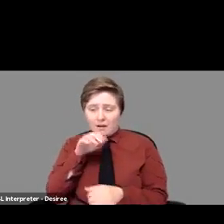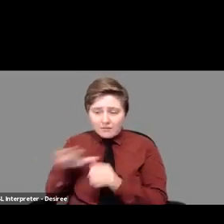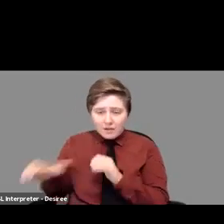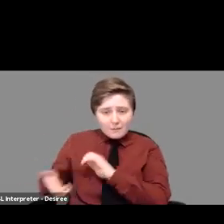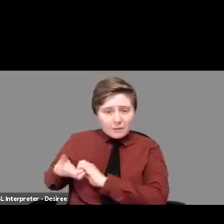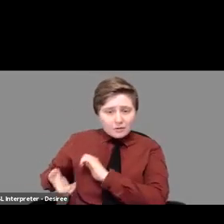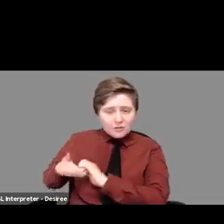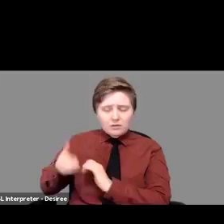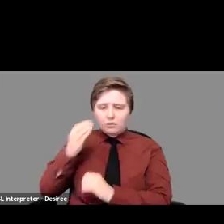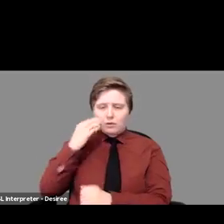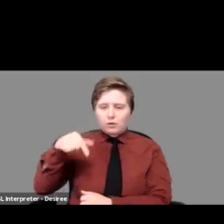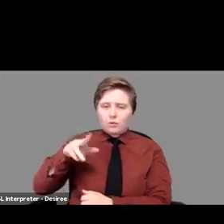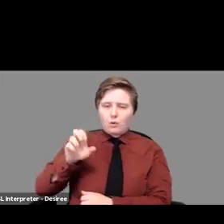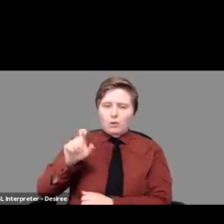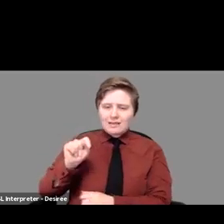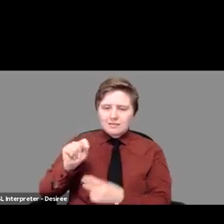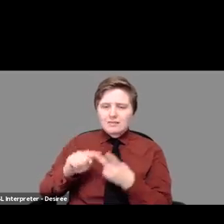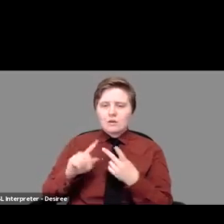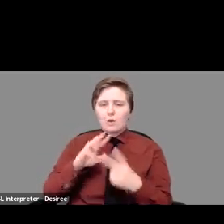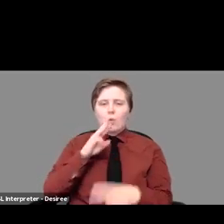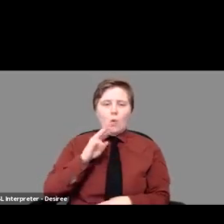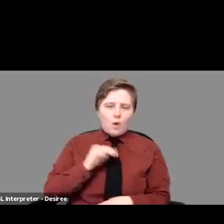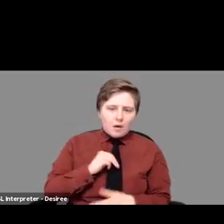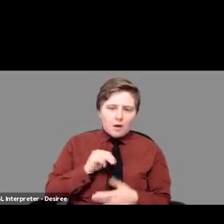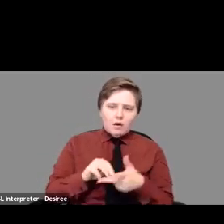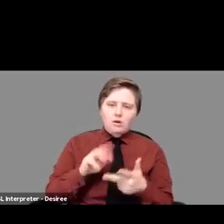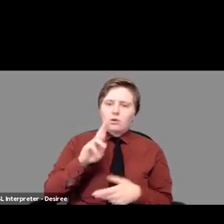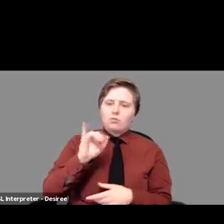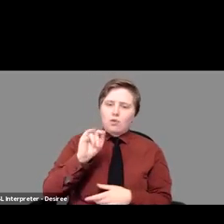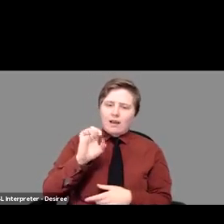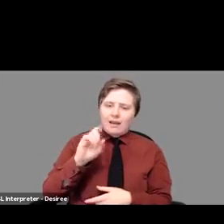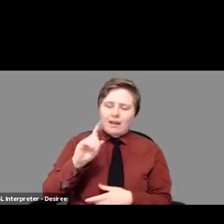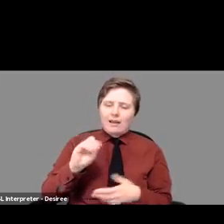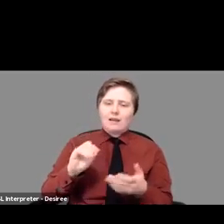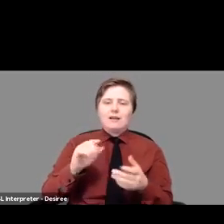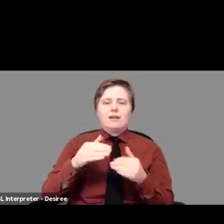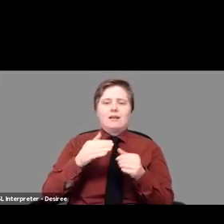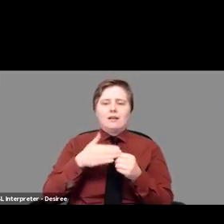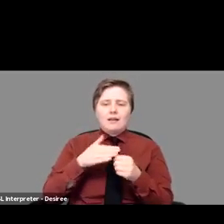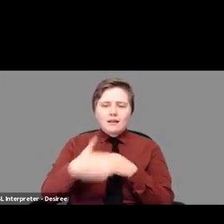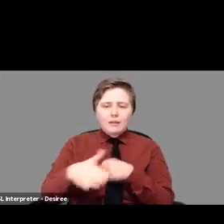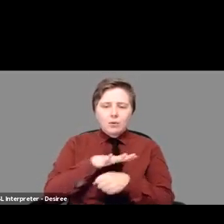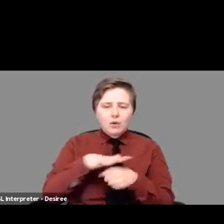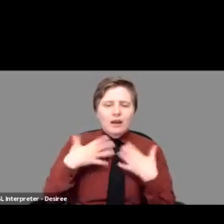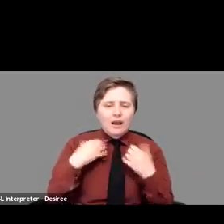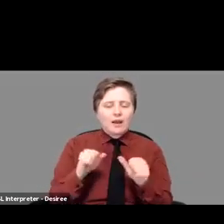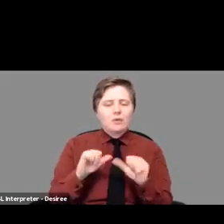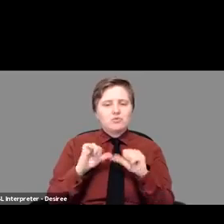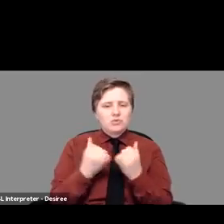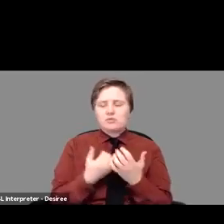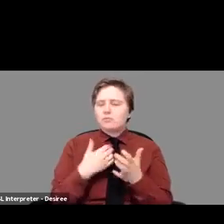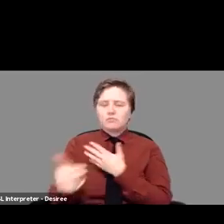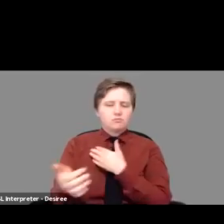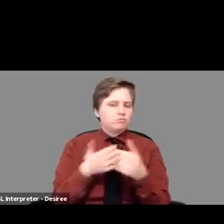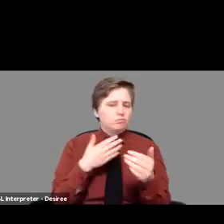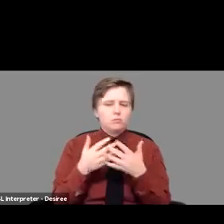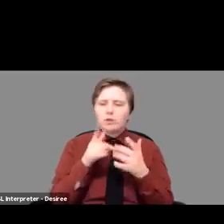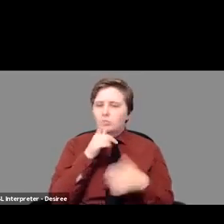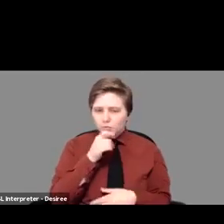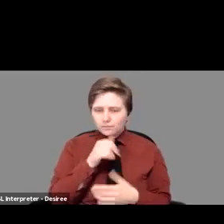partners, whether it's Quest Diagnostics or Walmart, Rite Aid, Kroger, Neighborhood Health Association, regardless, because of